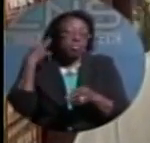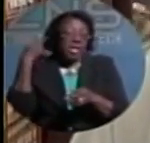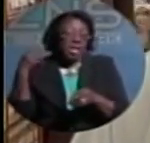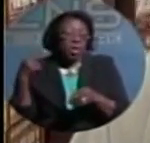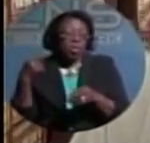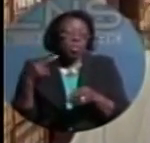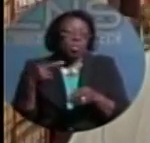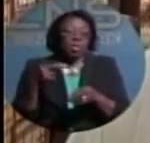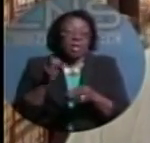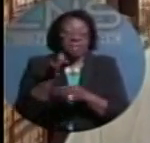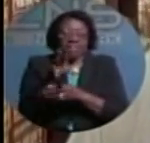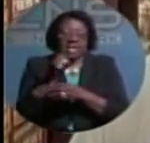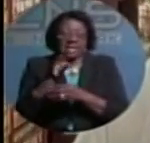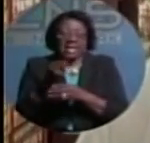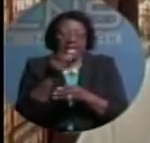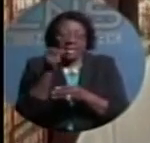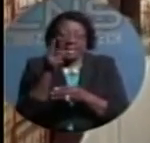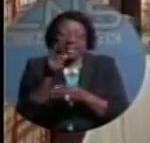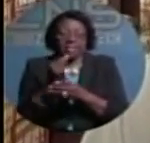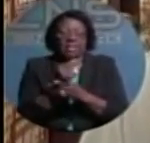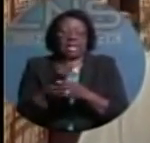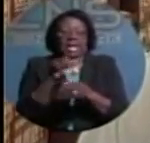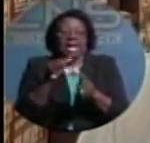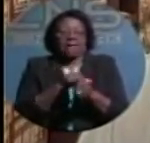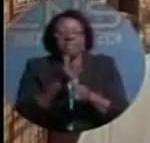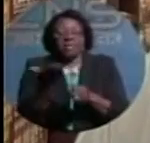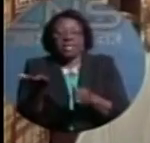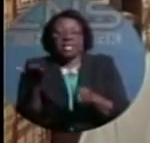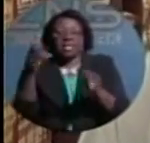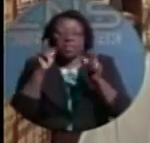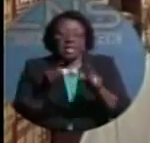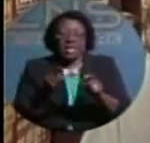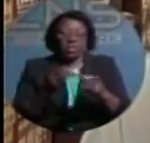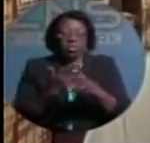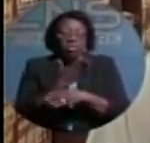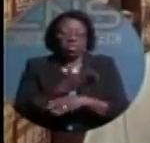units, everything that they would need to go throughout a hurricane.